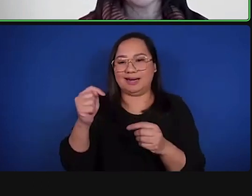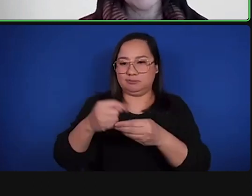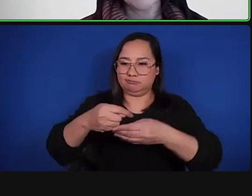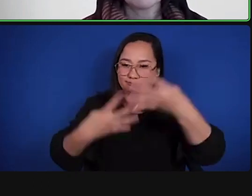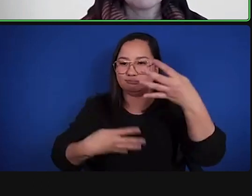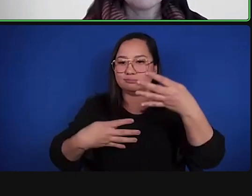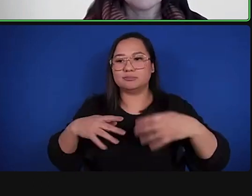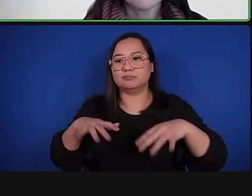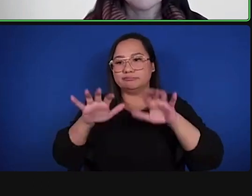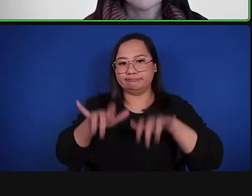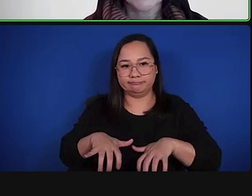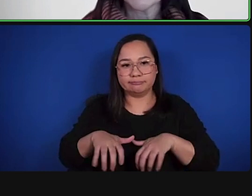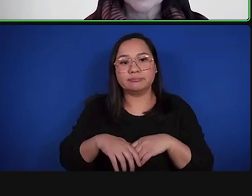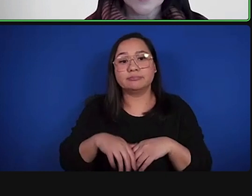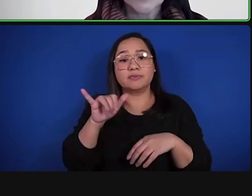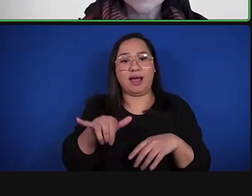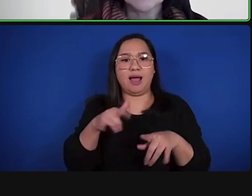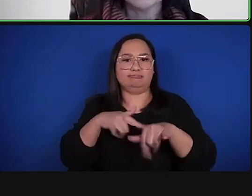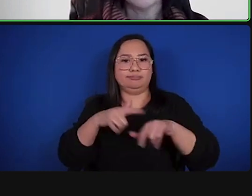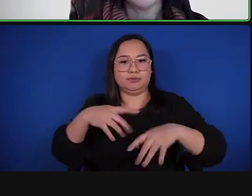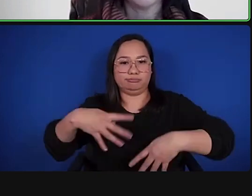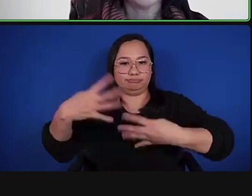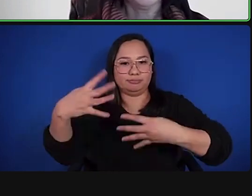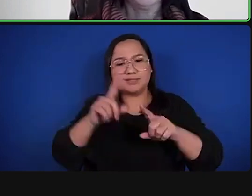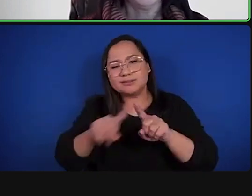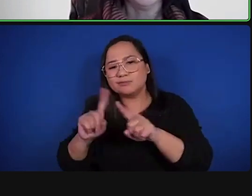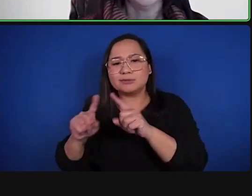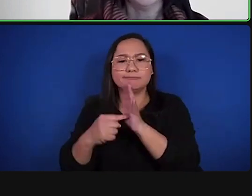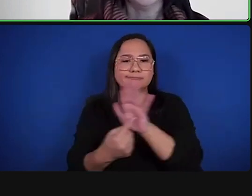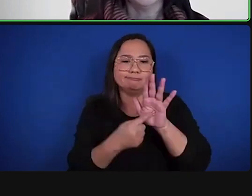different displays. Next slide, please.